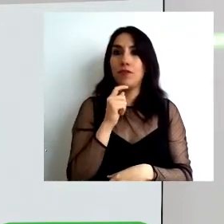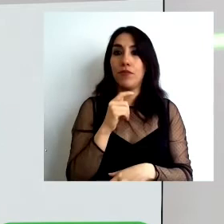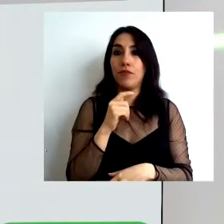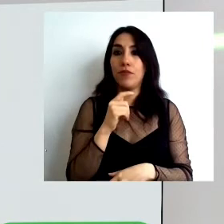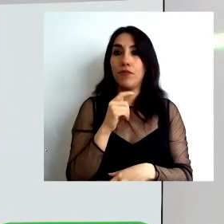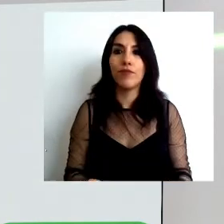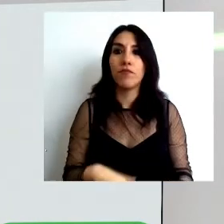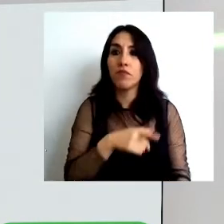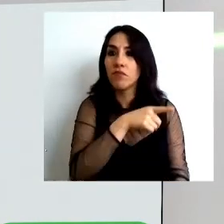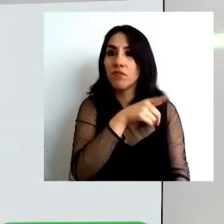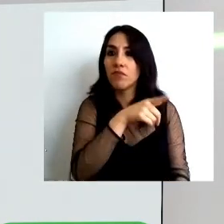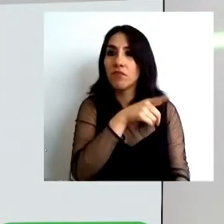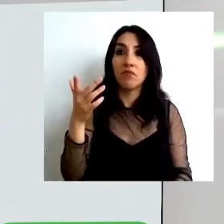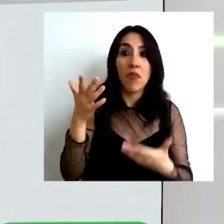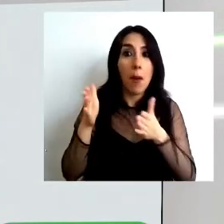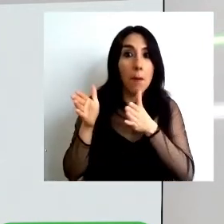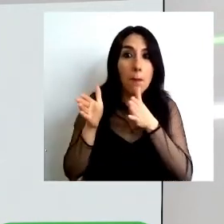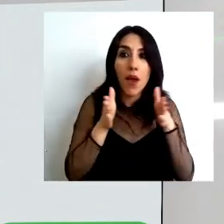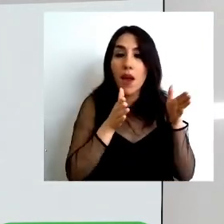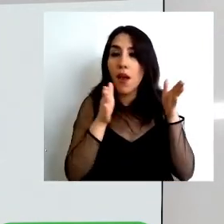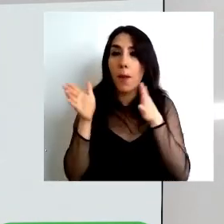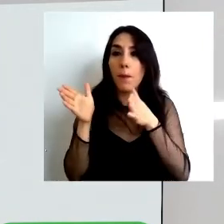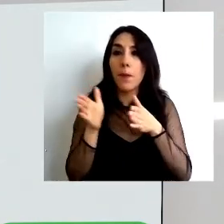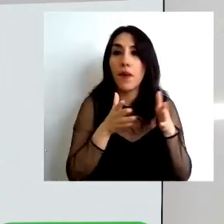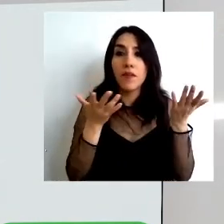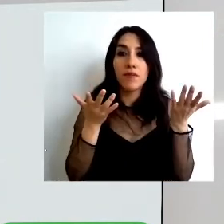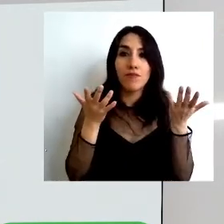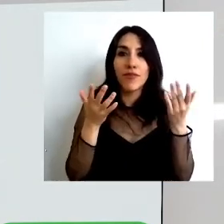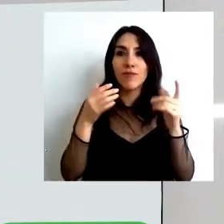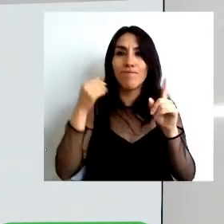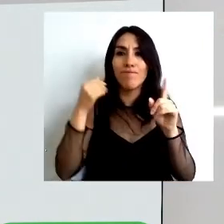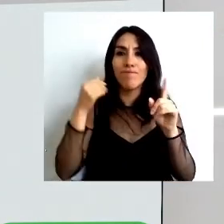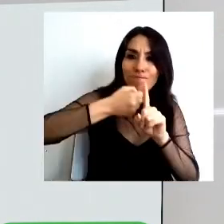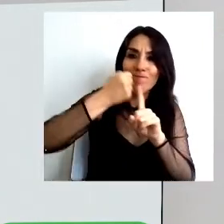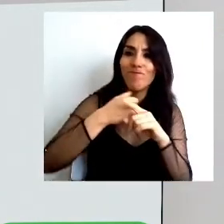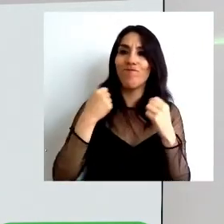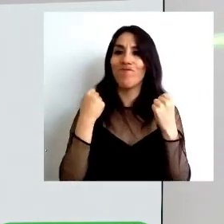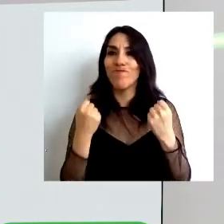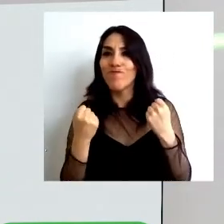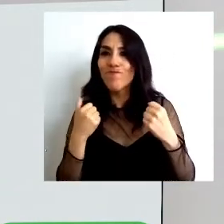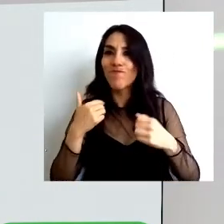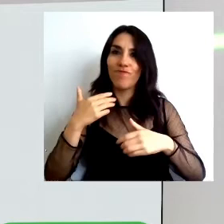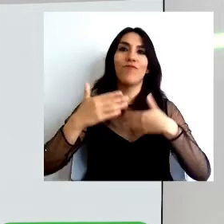over 270 partners, 30 governments, and they've created